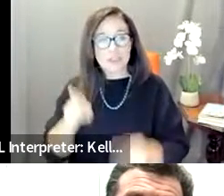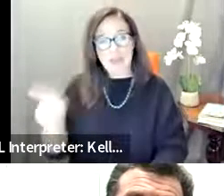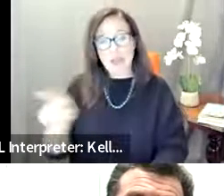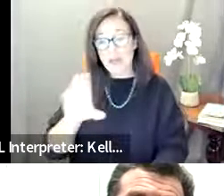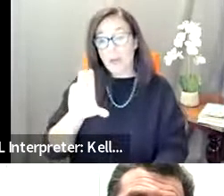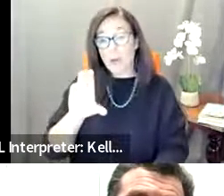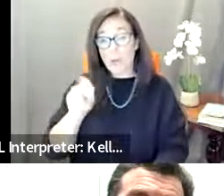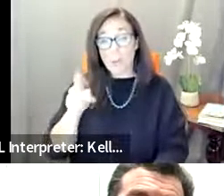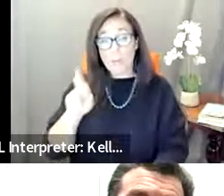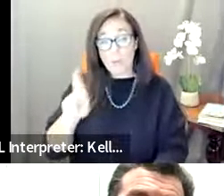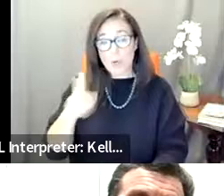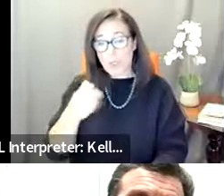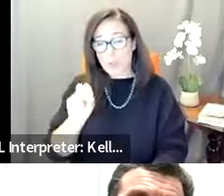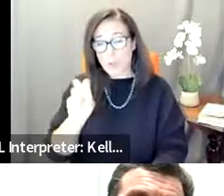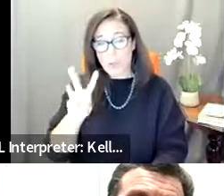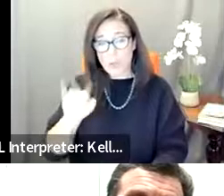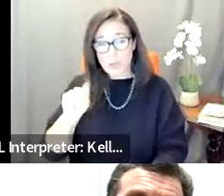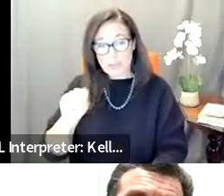Design Museum.